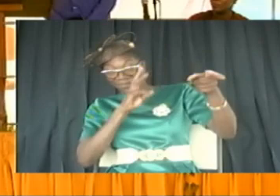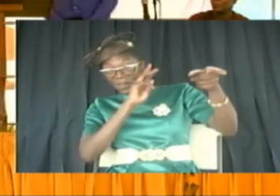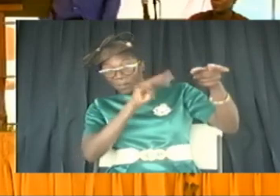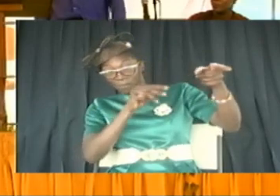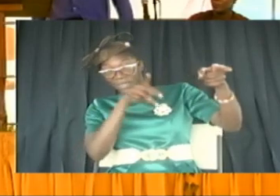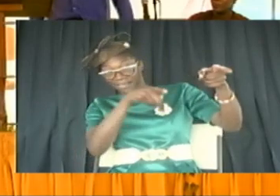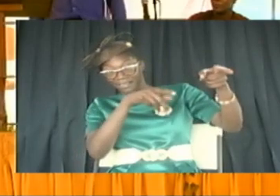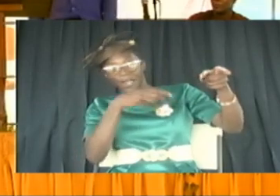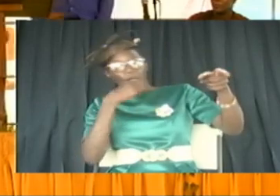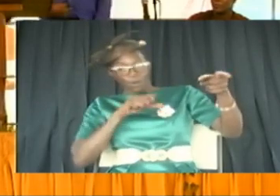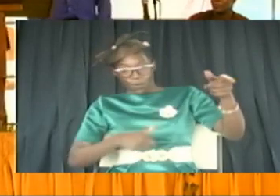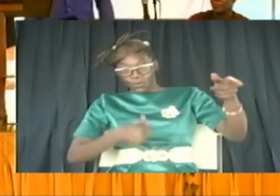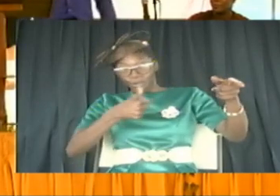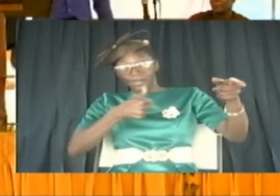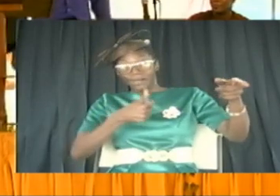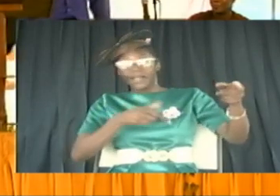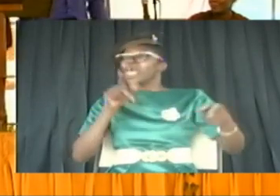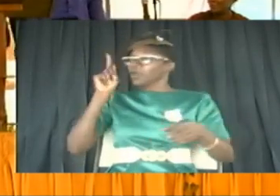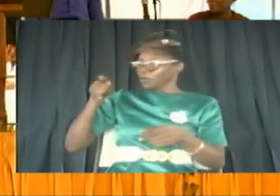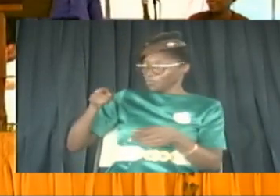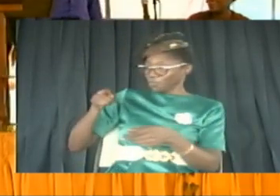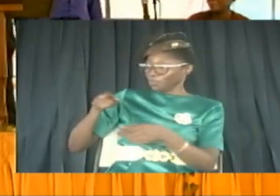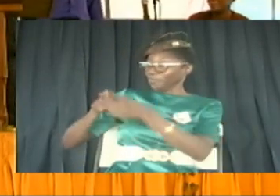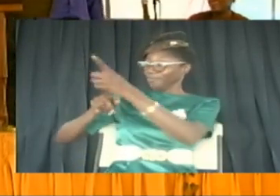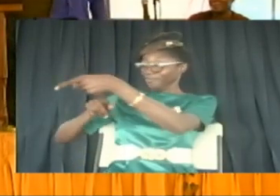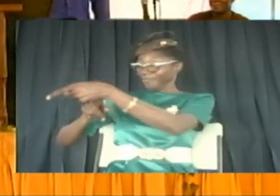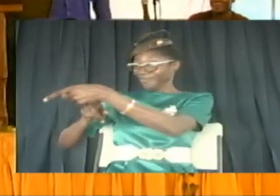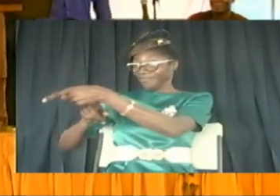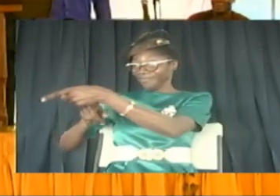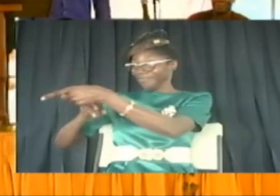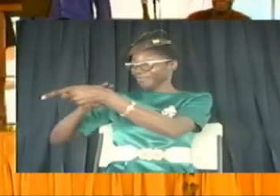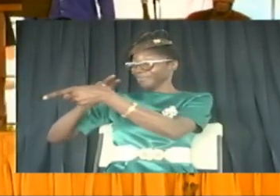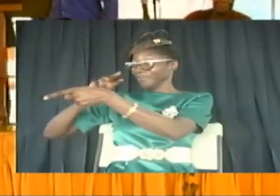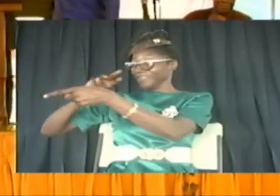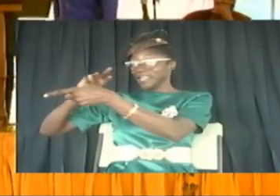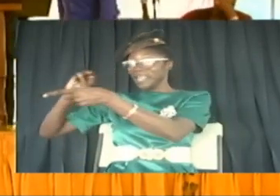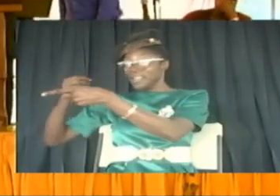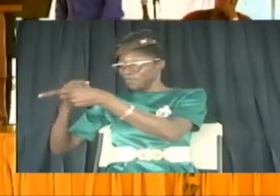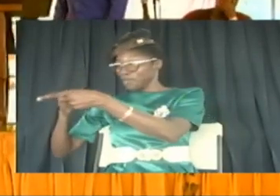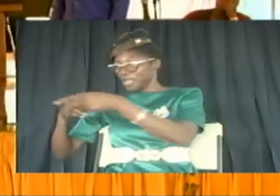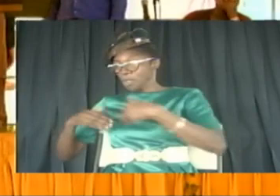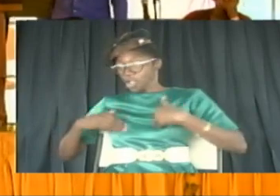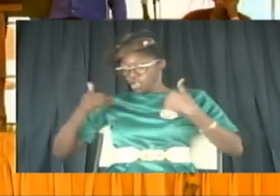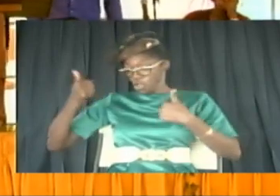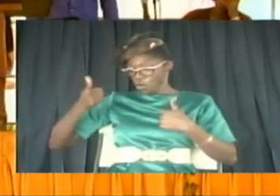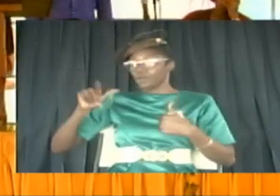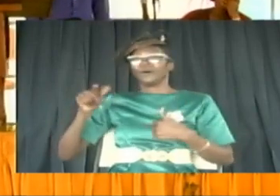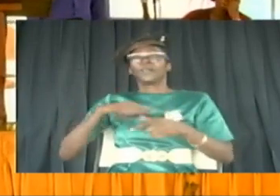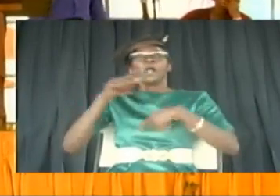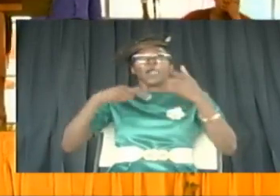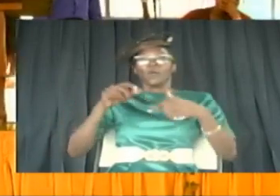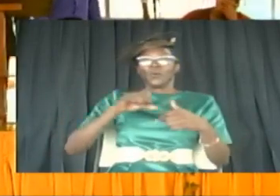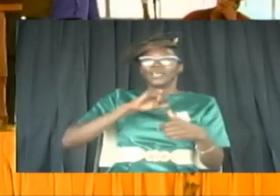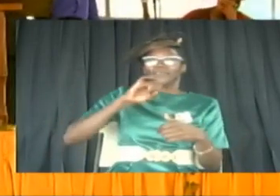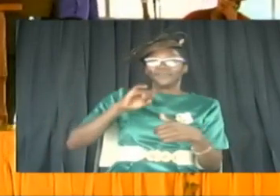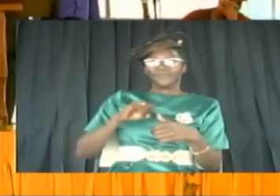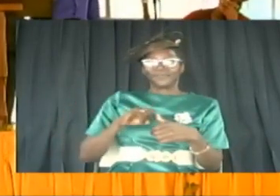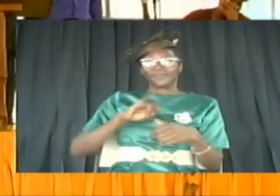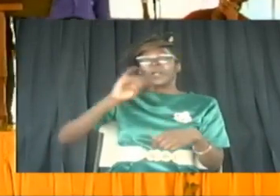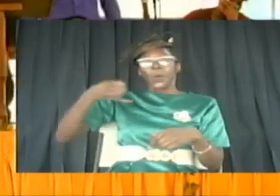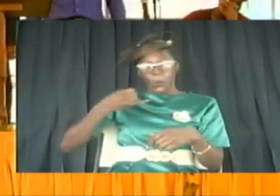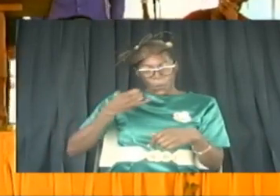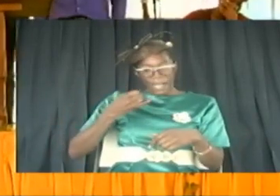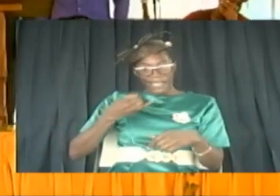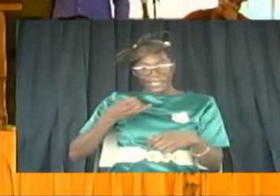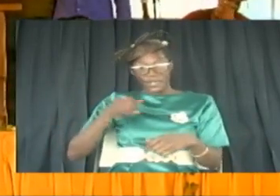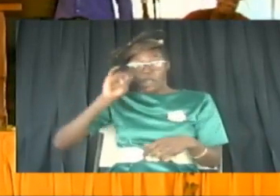older, and you Ephraim, the younger. So when Joseph brought them to